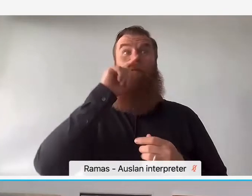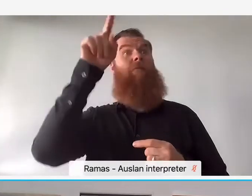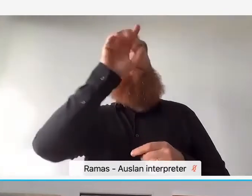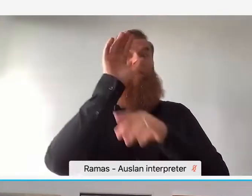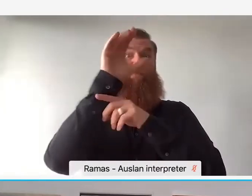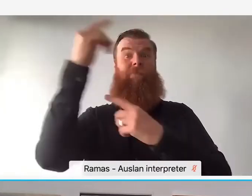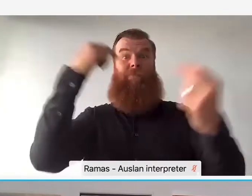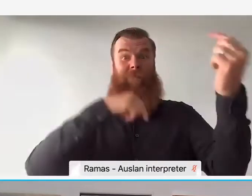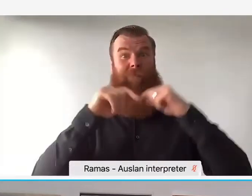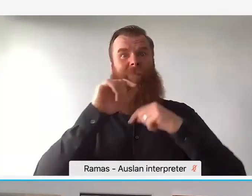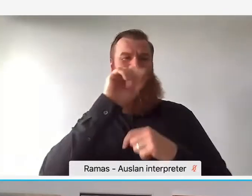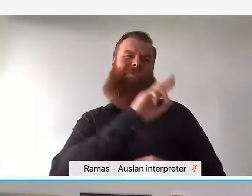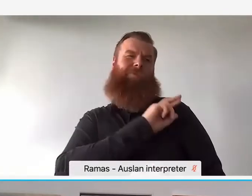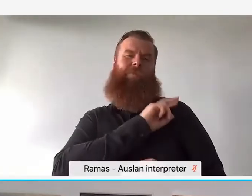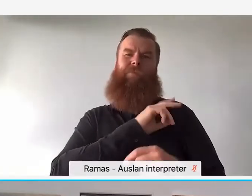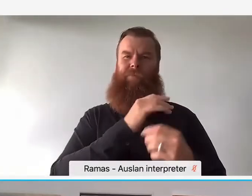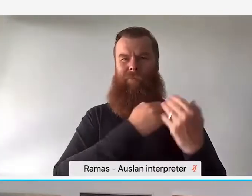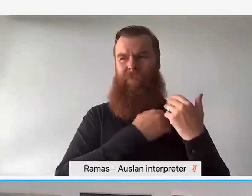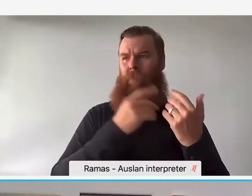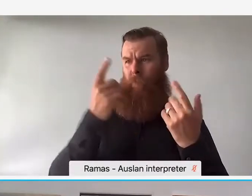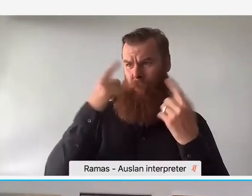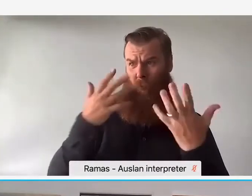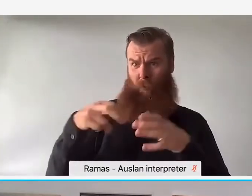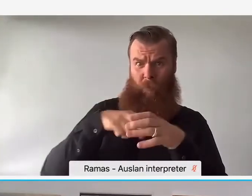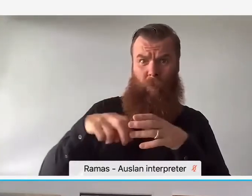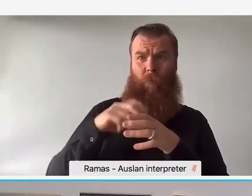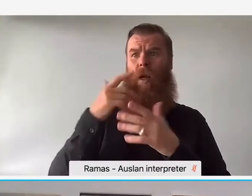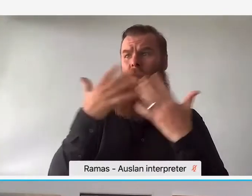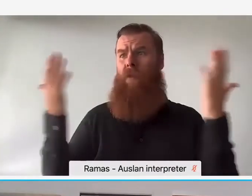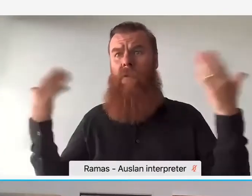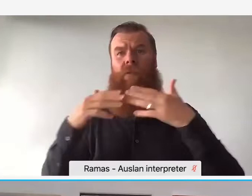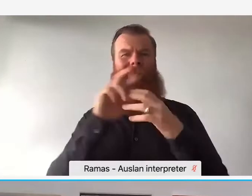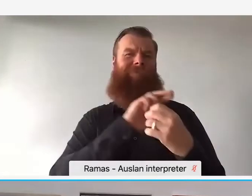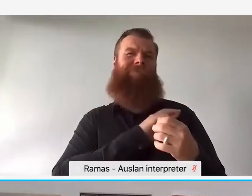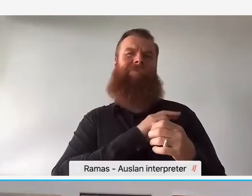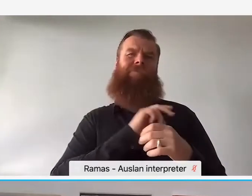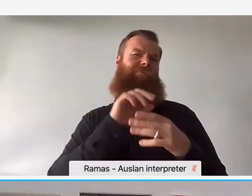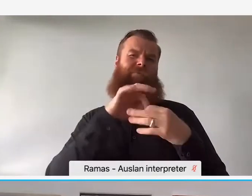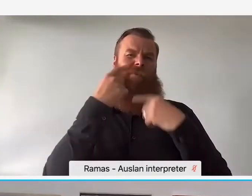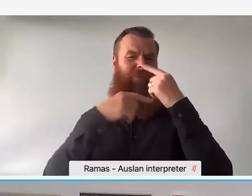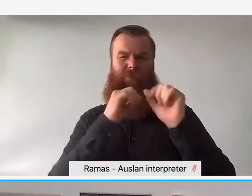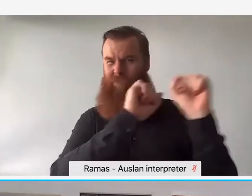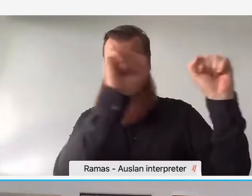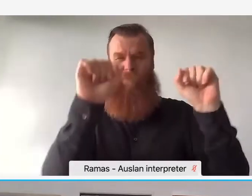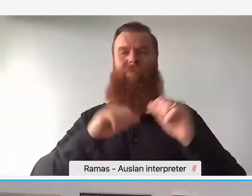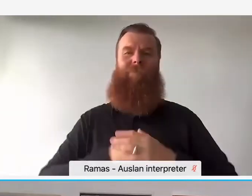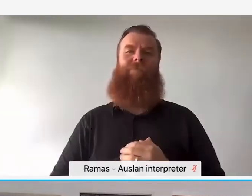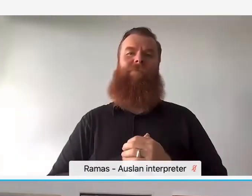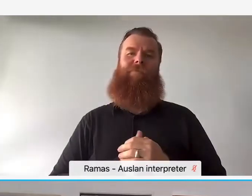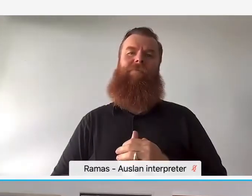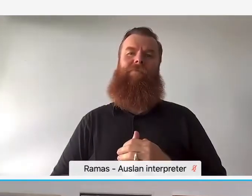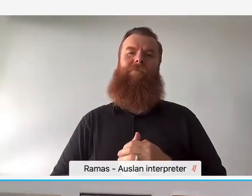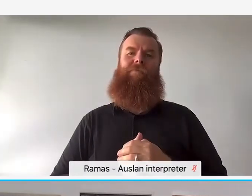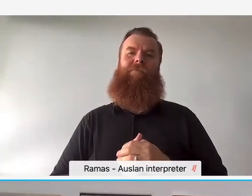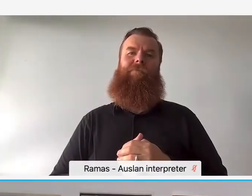is a big positive moving forward. So that's something to keep in mind.